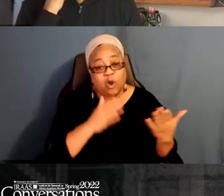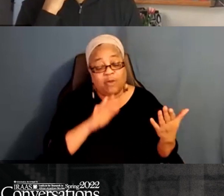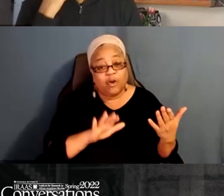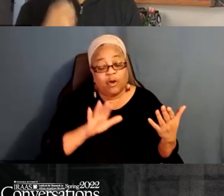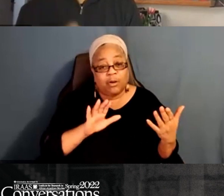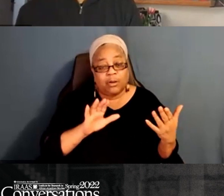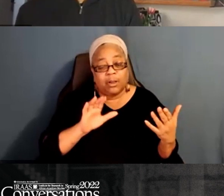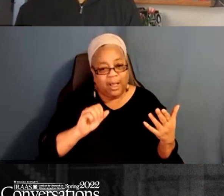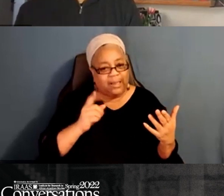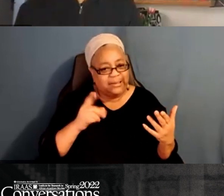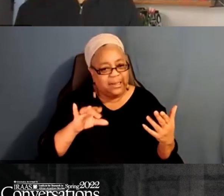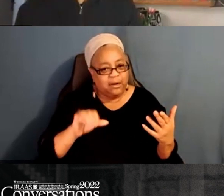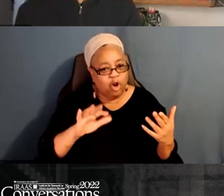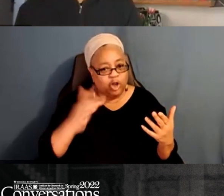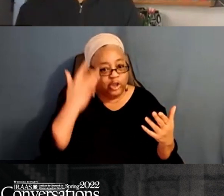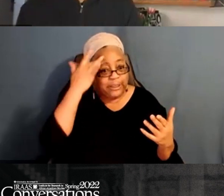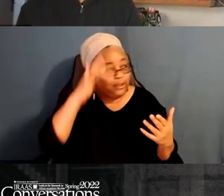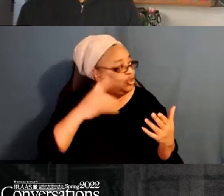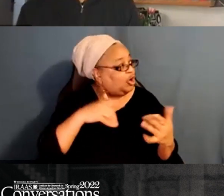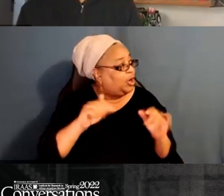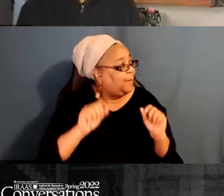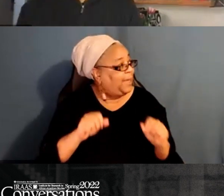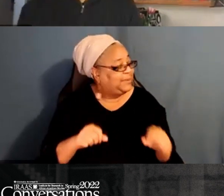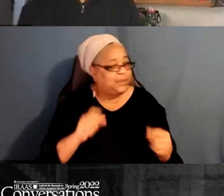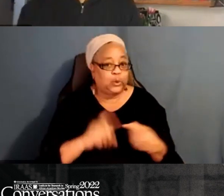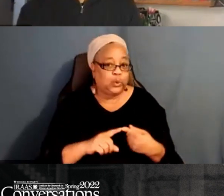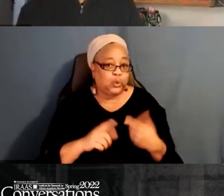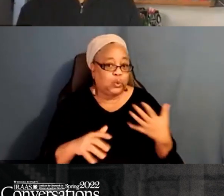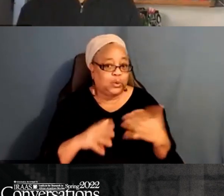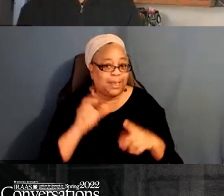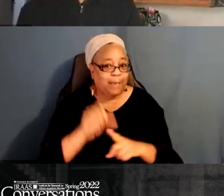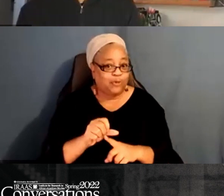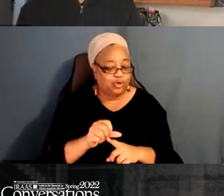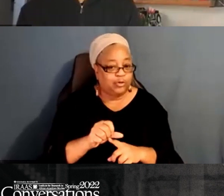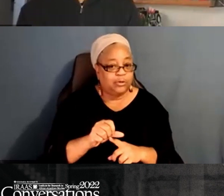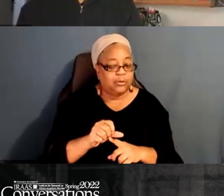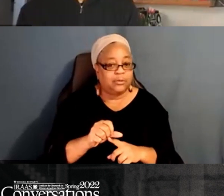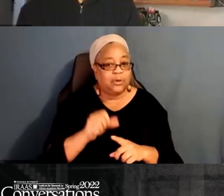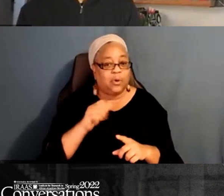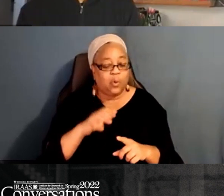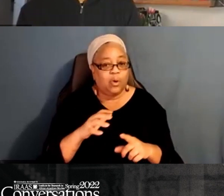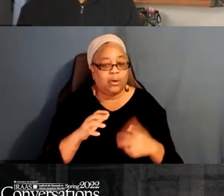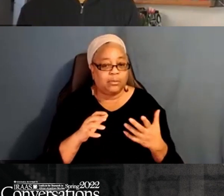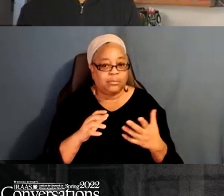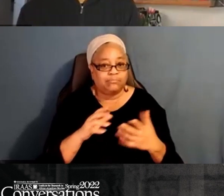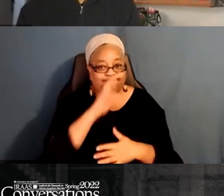genius, right? Her capacity to capture and inhabit our terribleness.